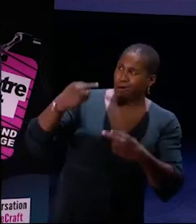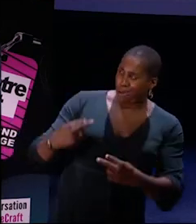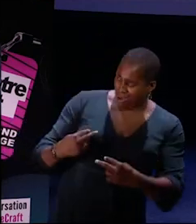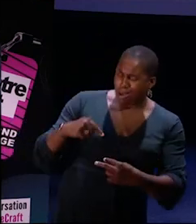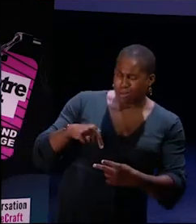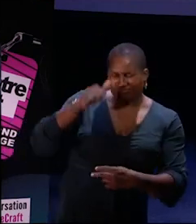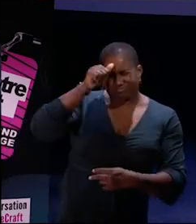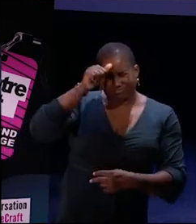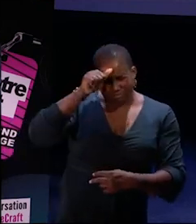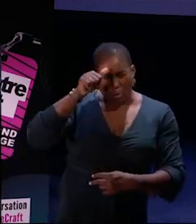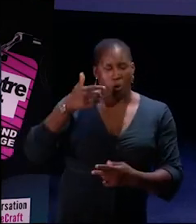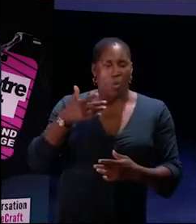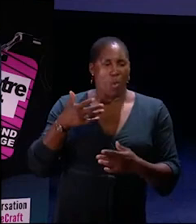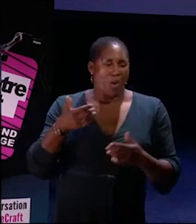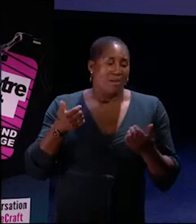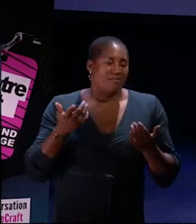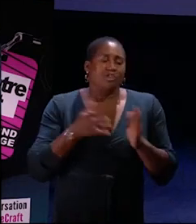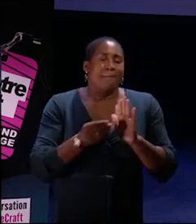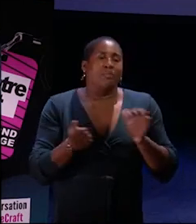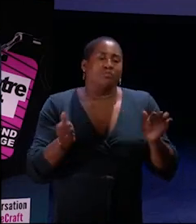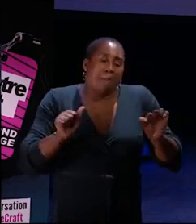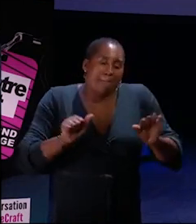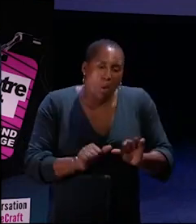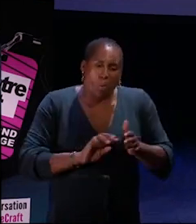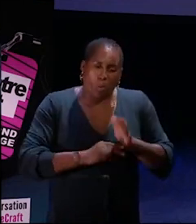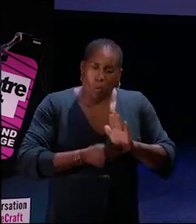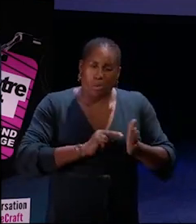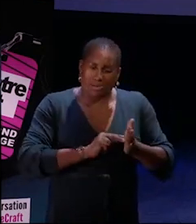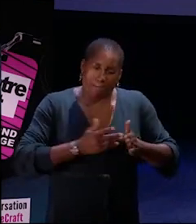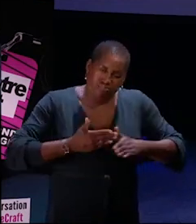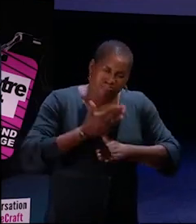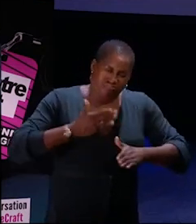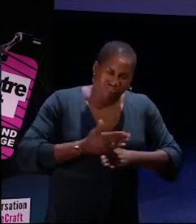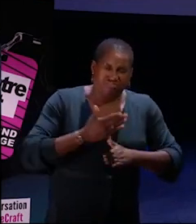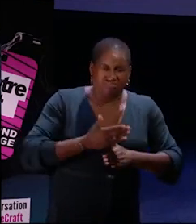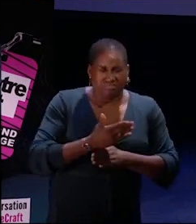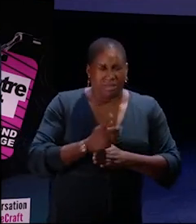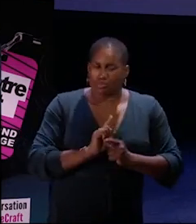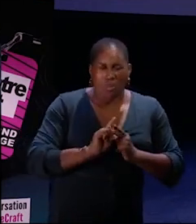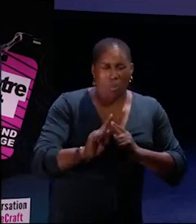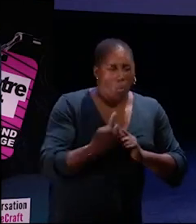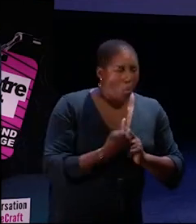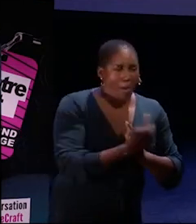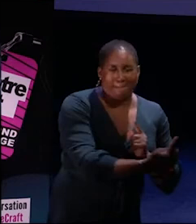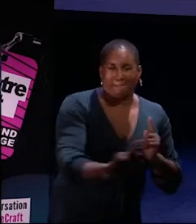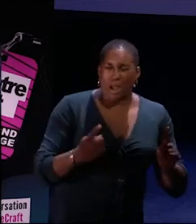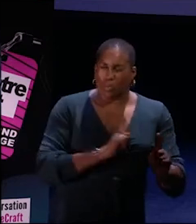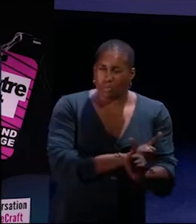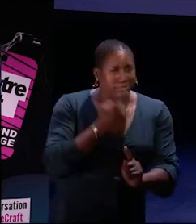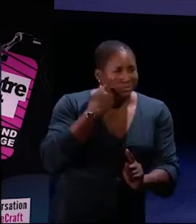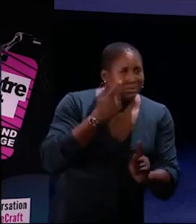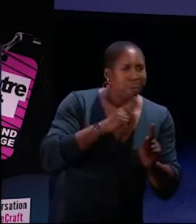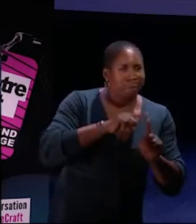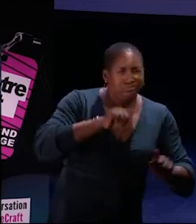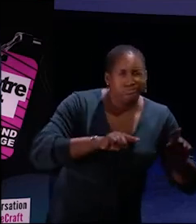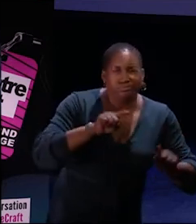in an organization that's a small team, that's always busy, that hasn't got time to go out and about and see what's always happening. I think